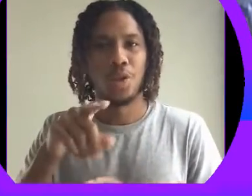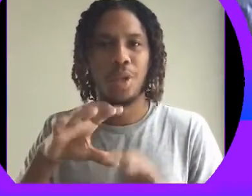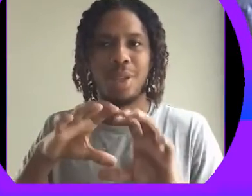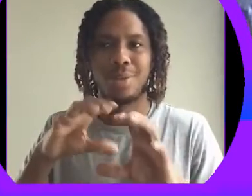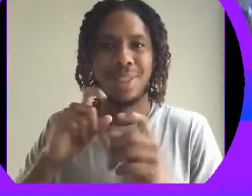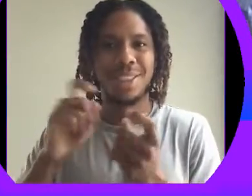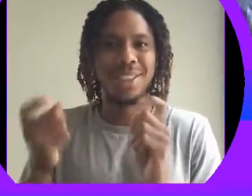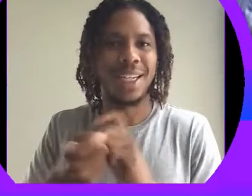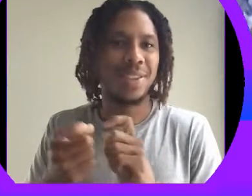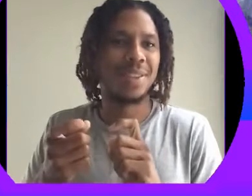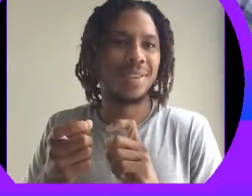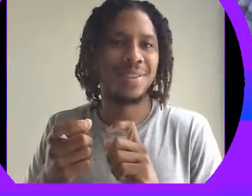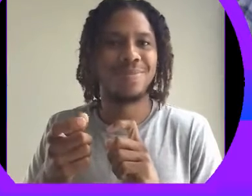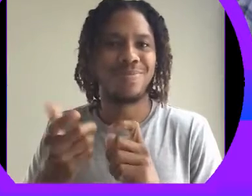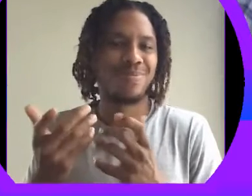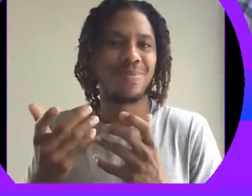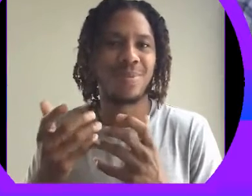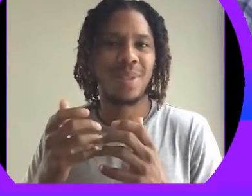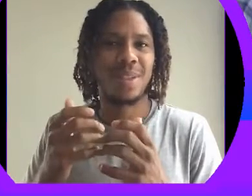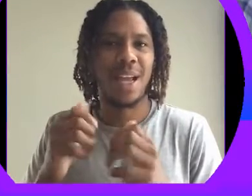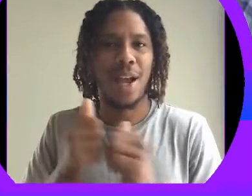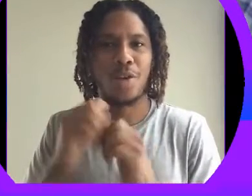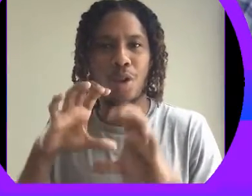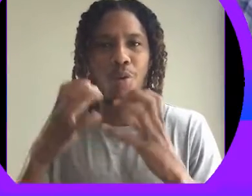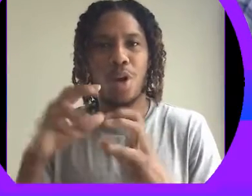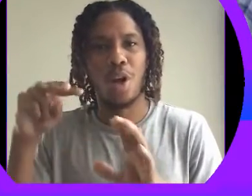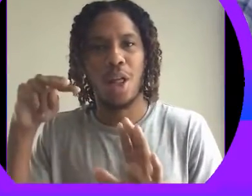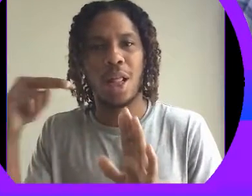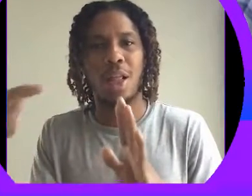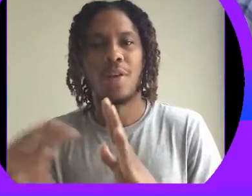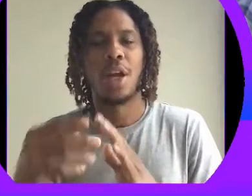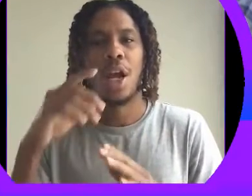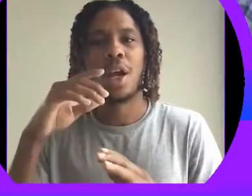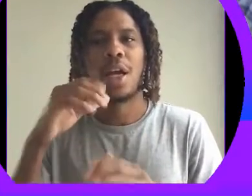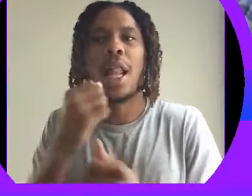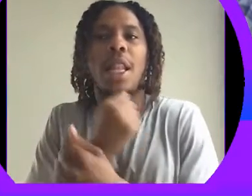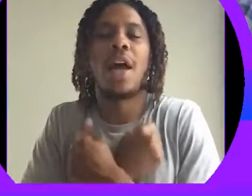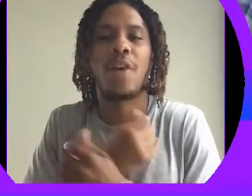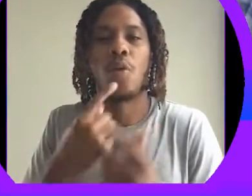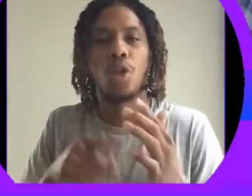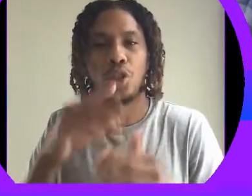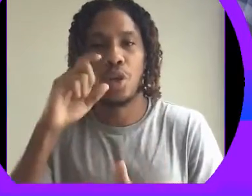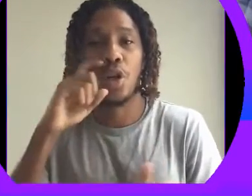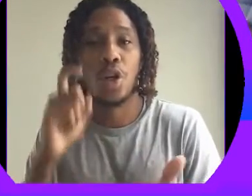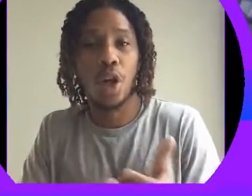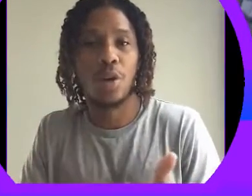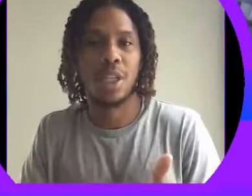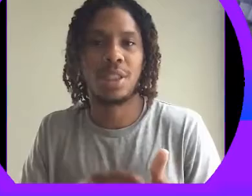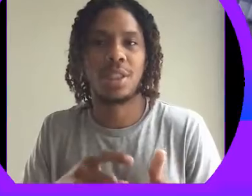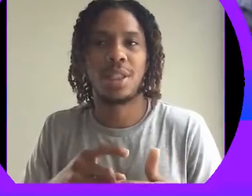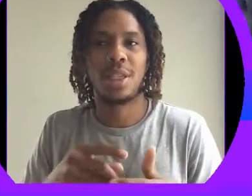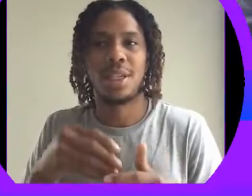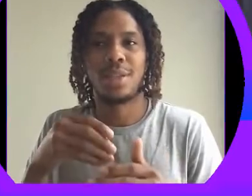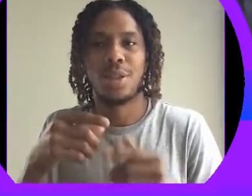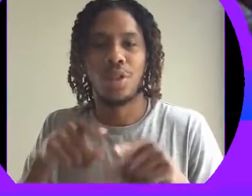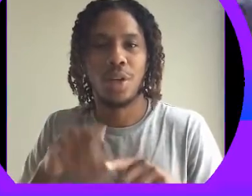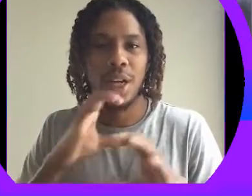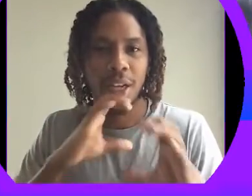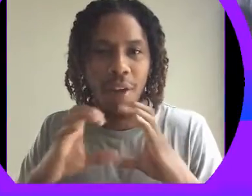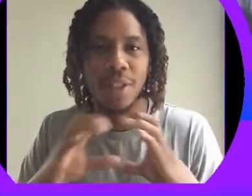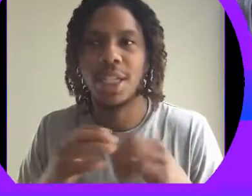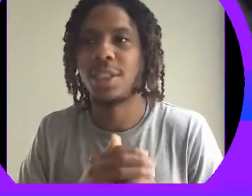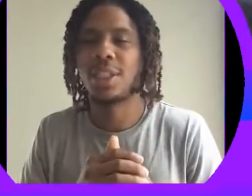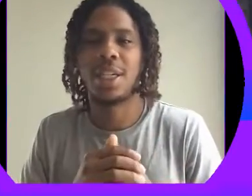reshape the world just by loving what you do notice in a conversation, and loving the person for what you do see them and how they see